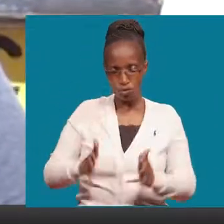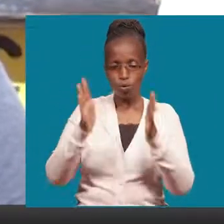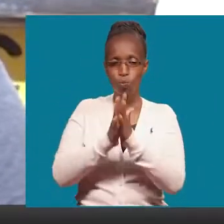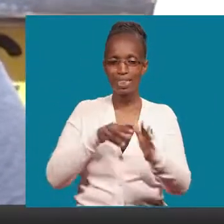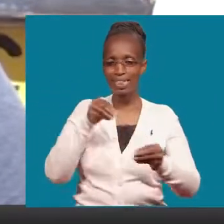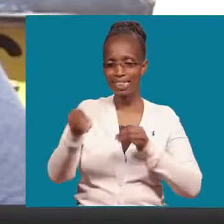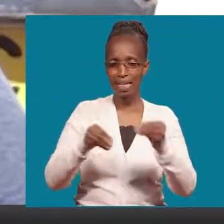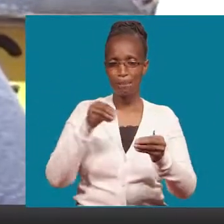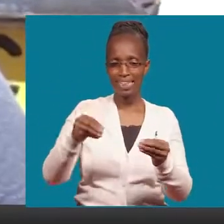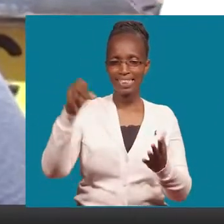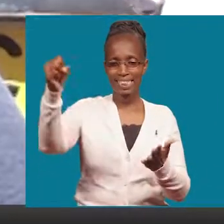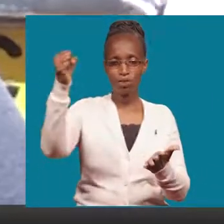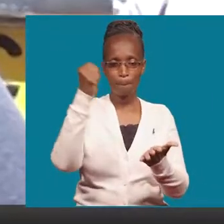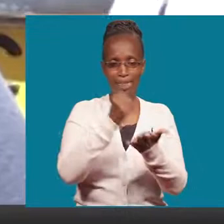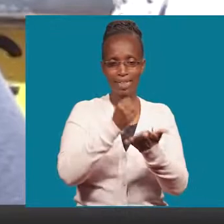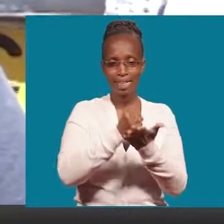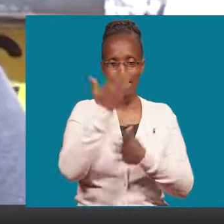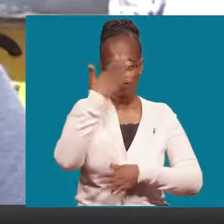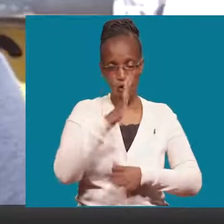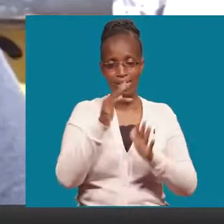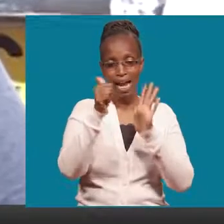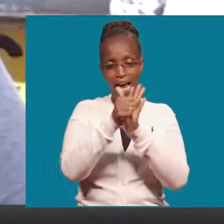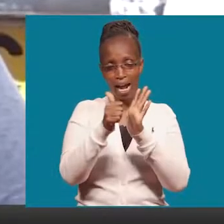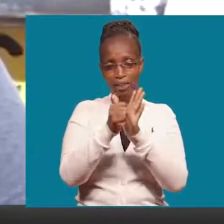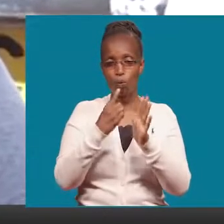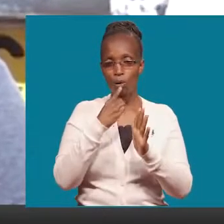machacos county Aqua Toyota Kenya